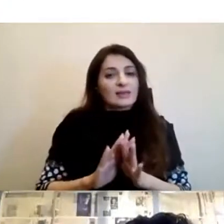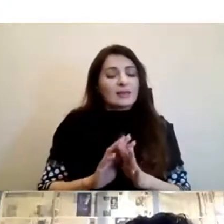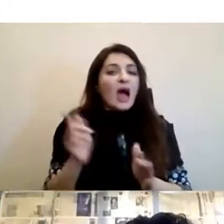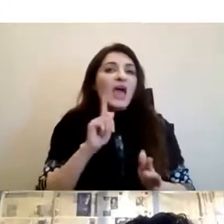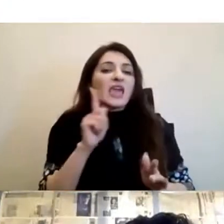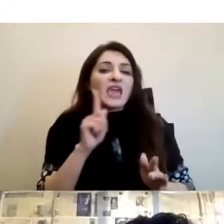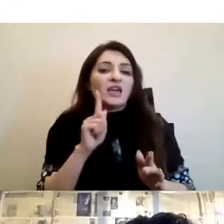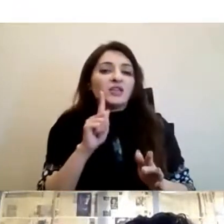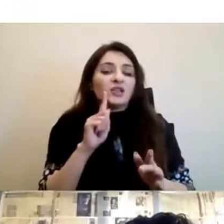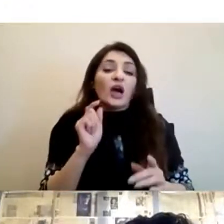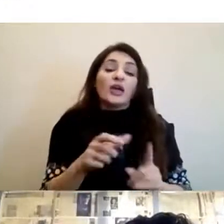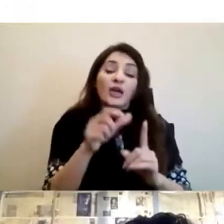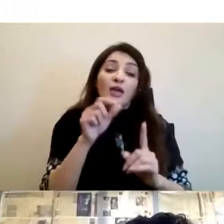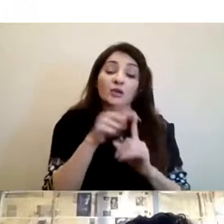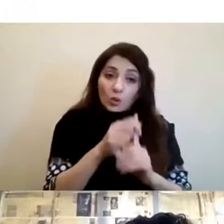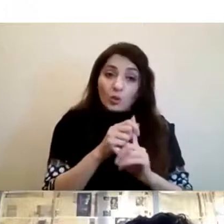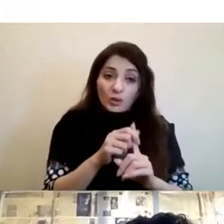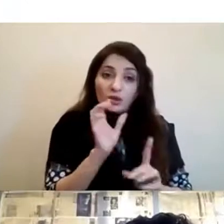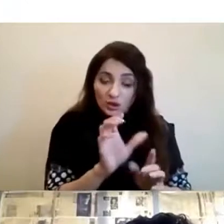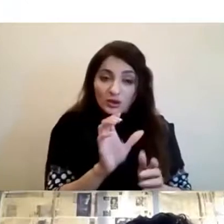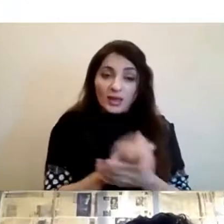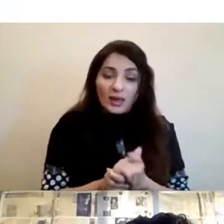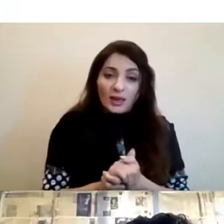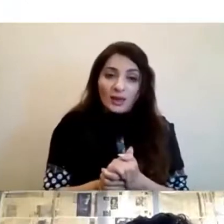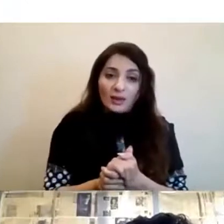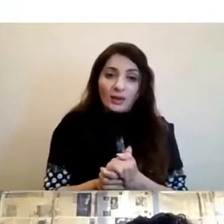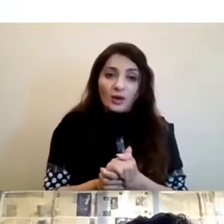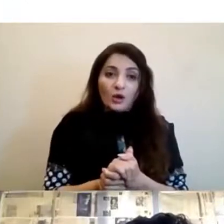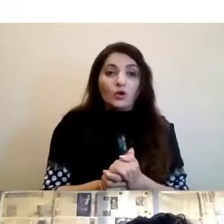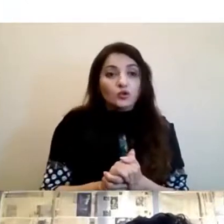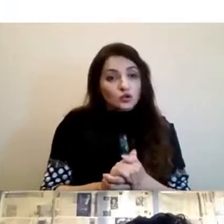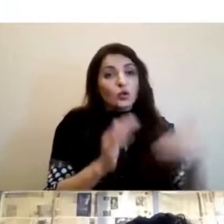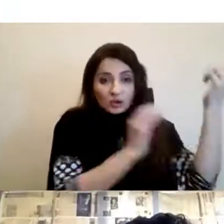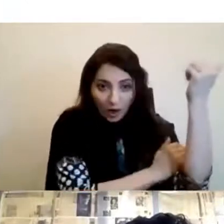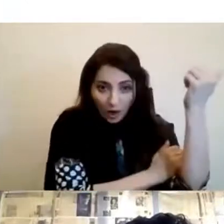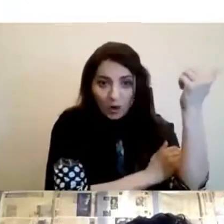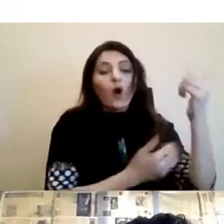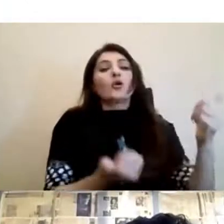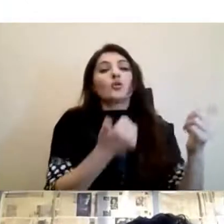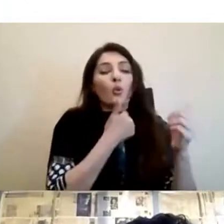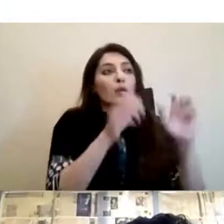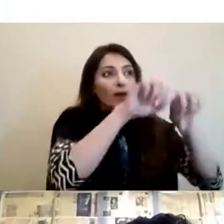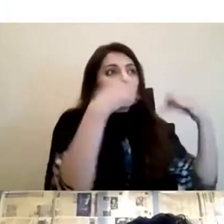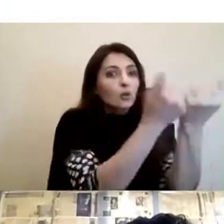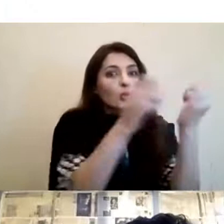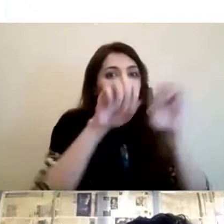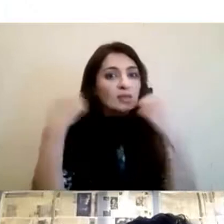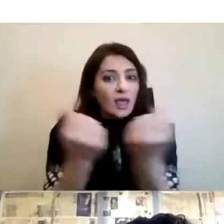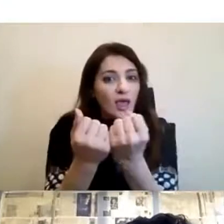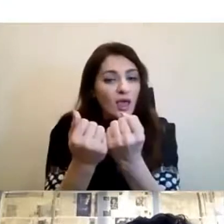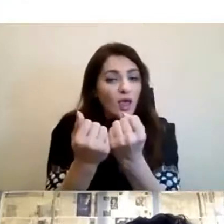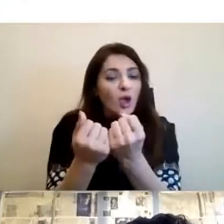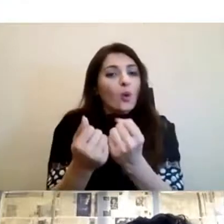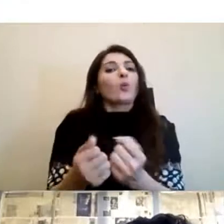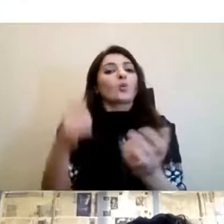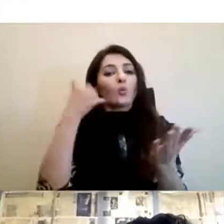we see that, interestingly, the younger and the older groups have lower levels of mobile